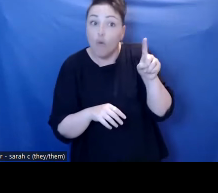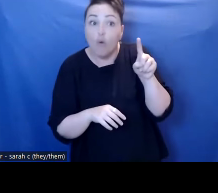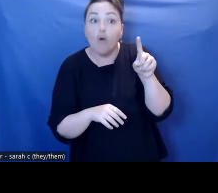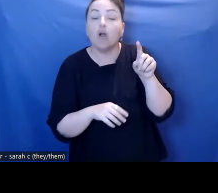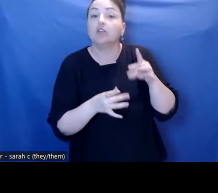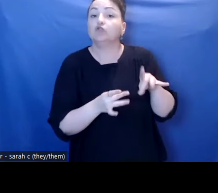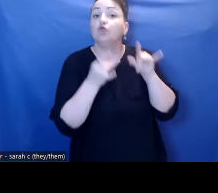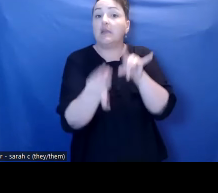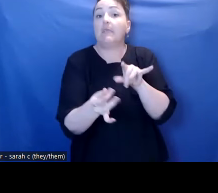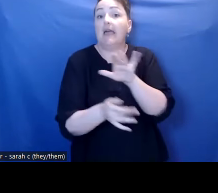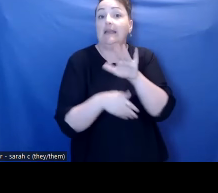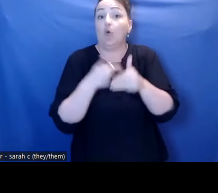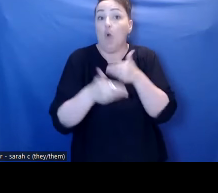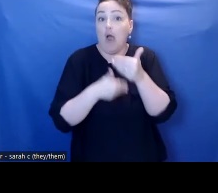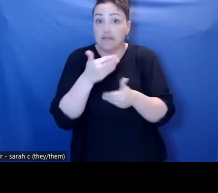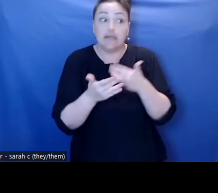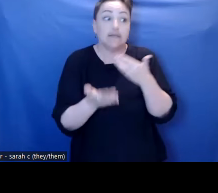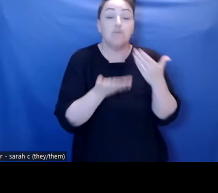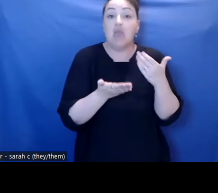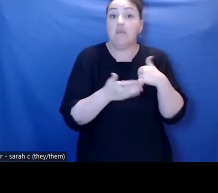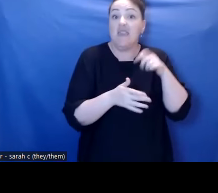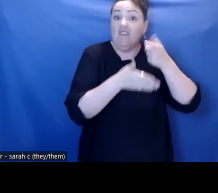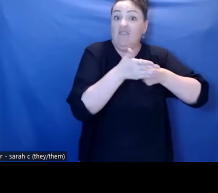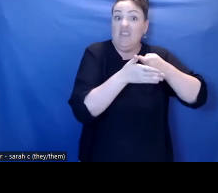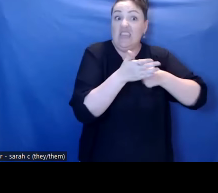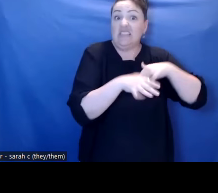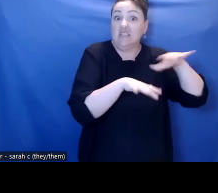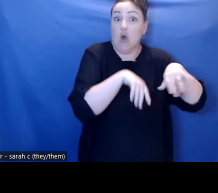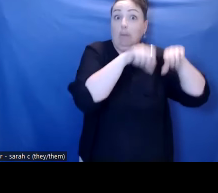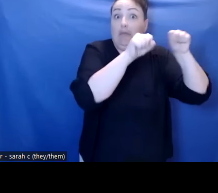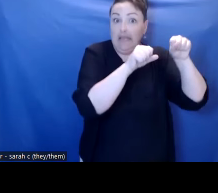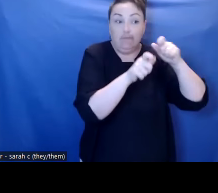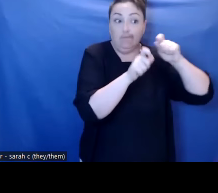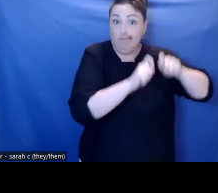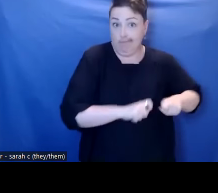And finally, you'd adopt these streamlining proposals and implement them.